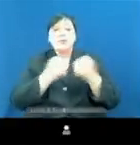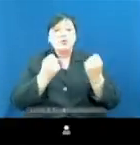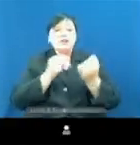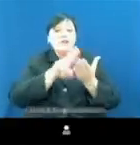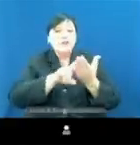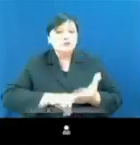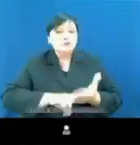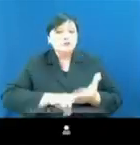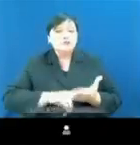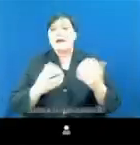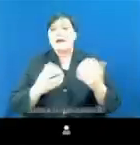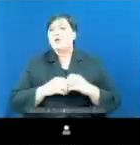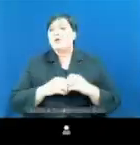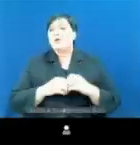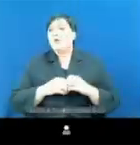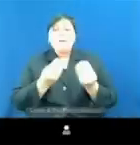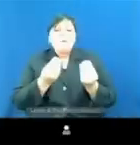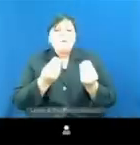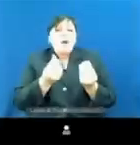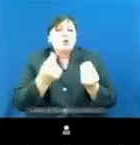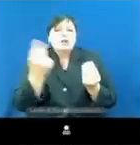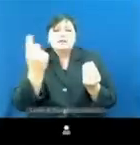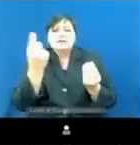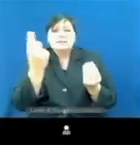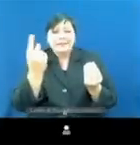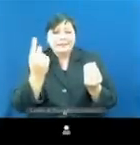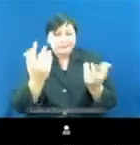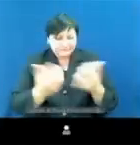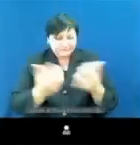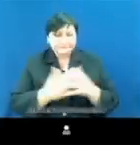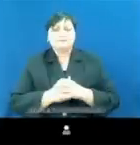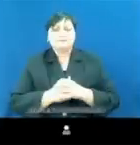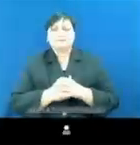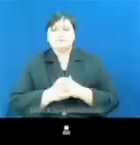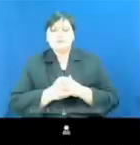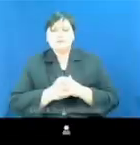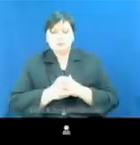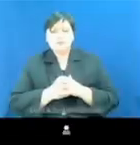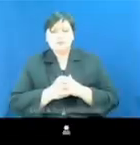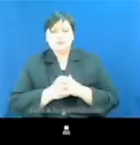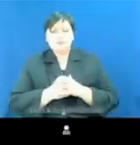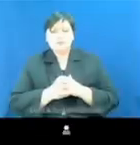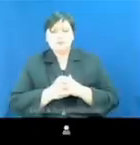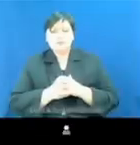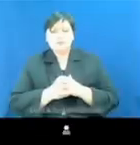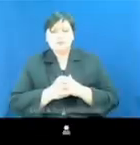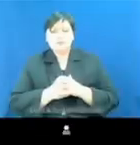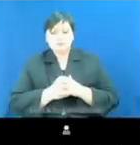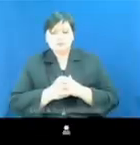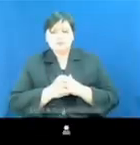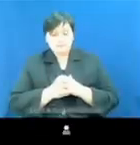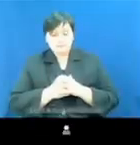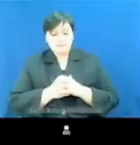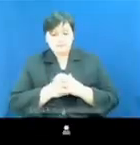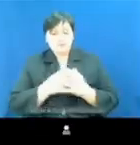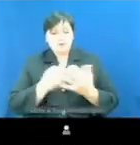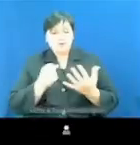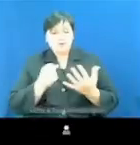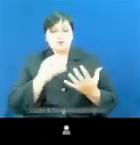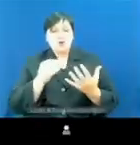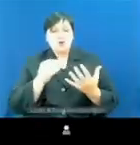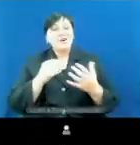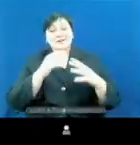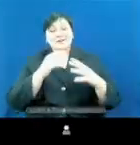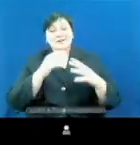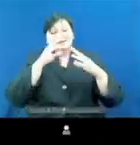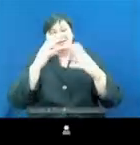for property. Okay. So it's quite complicated, but